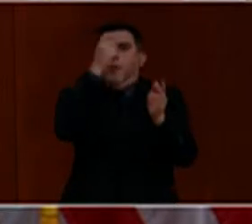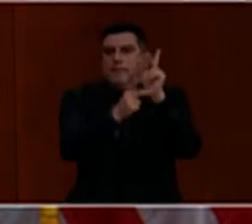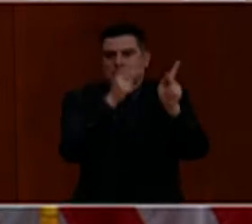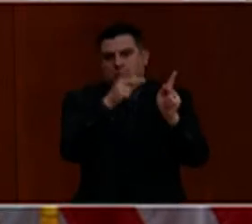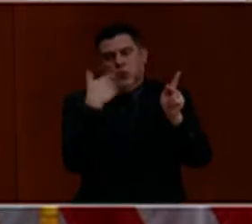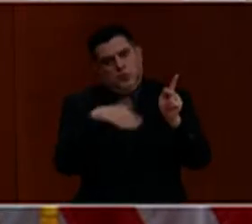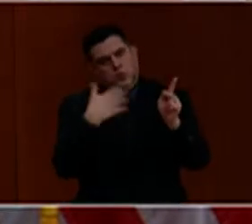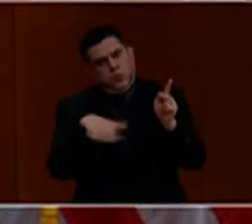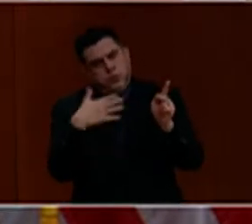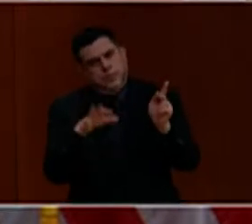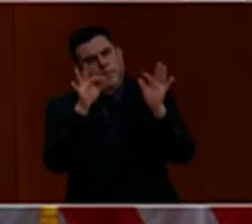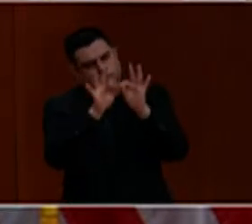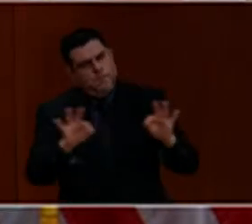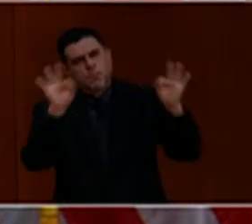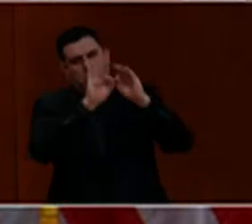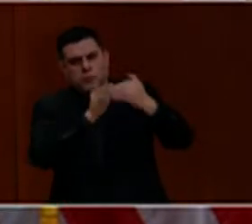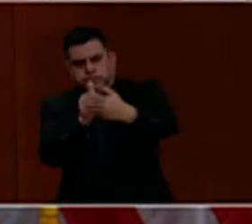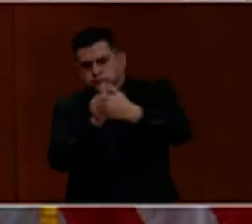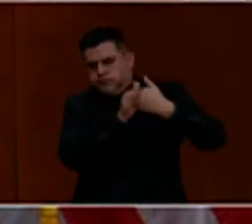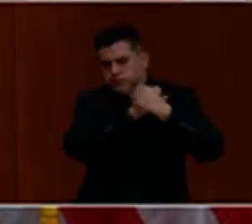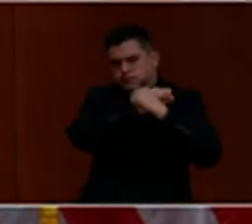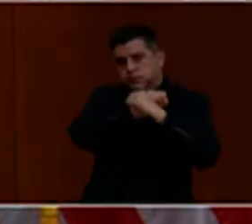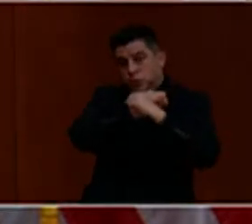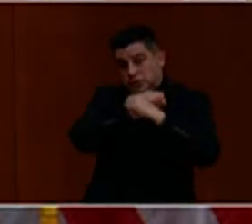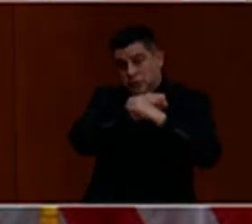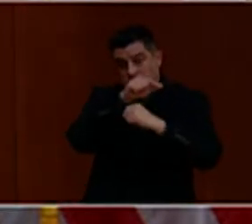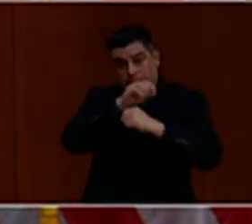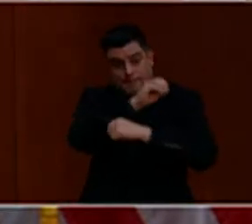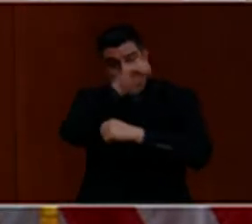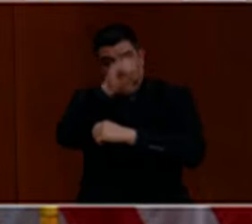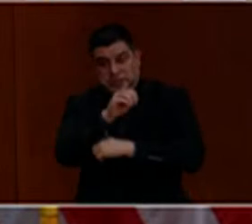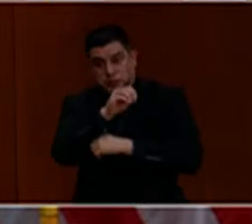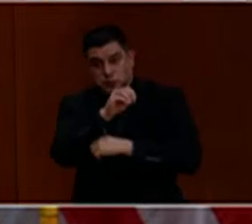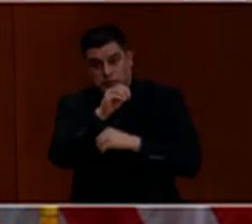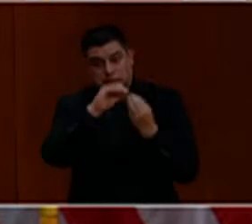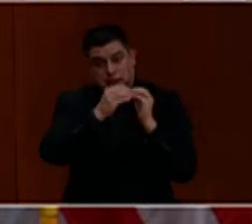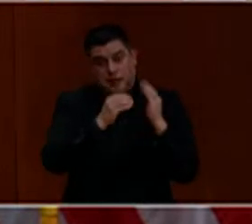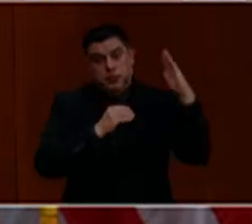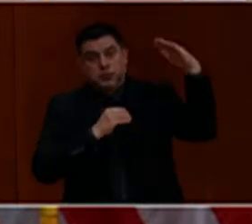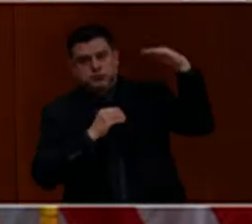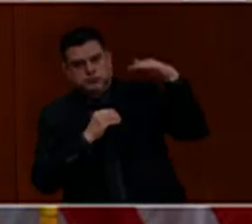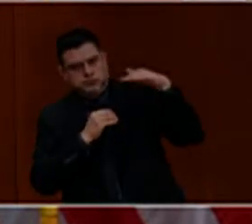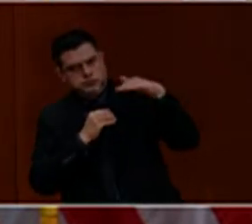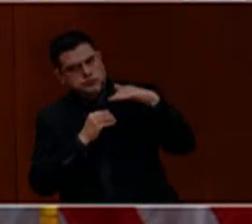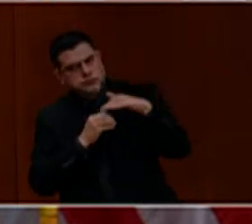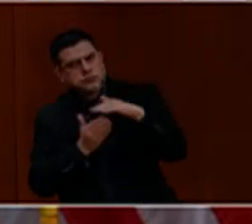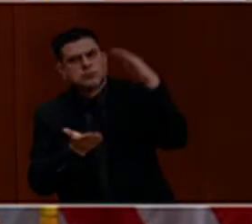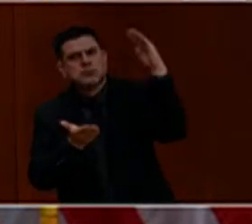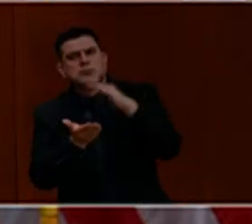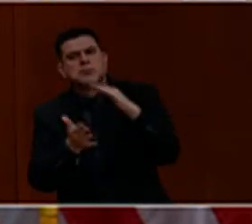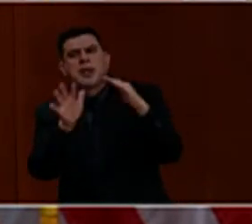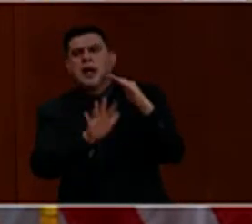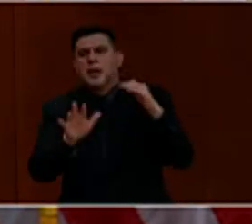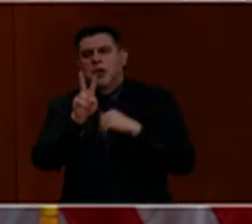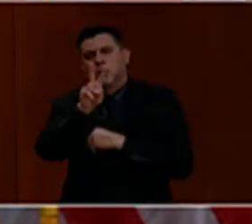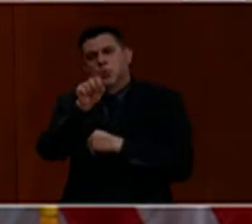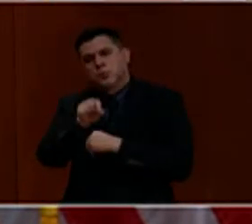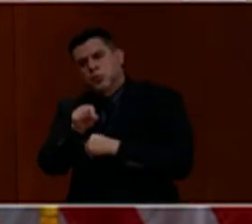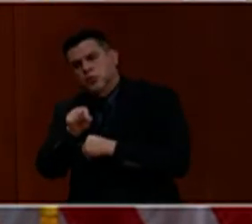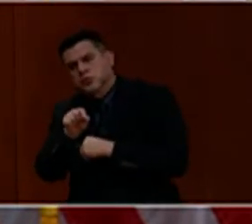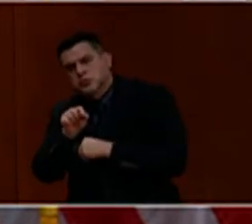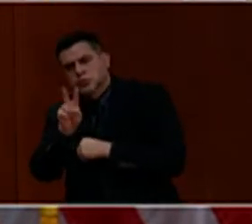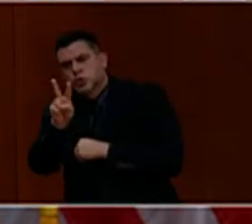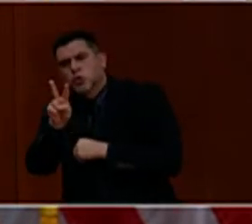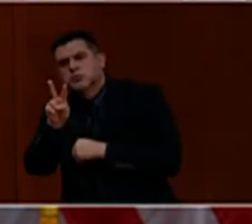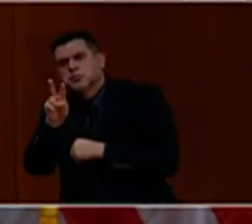but we're seeing a decline in that. So we think that's running about 2% now, which is good. But if there's